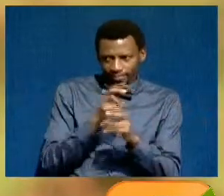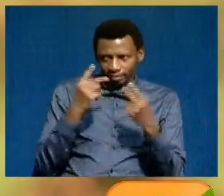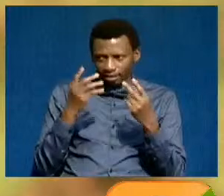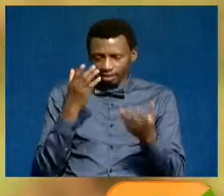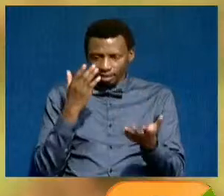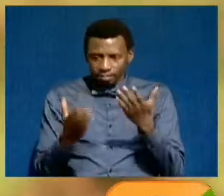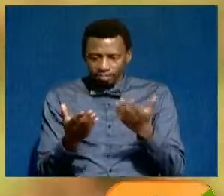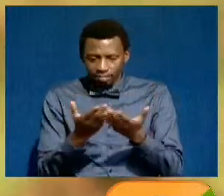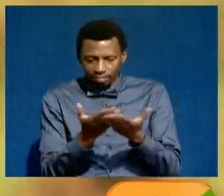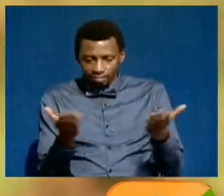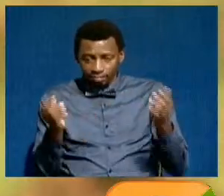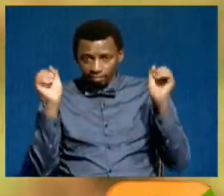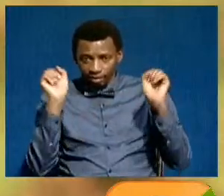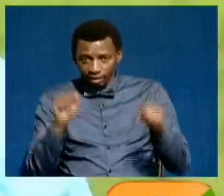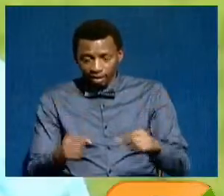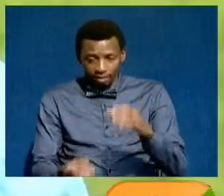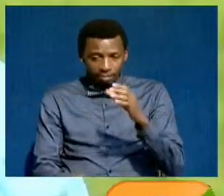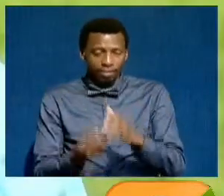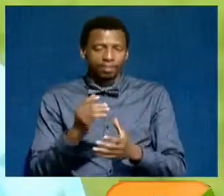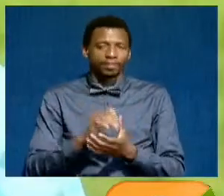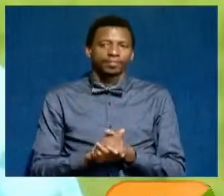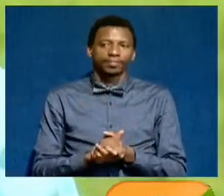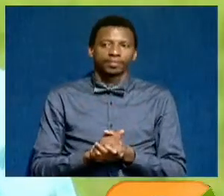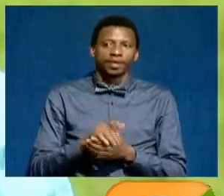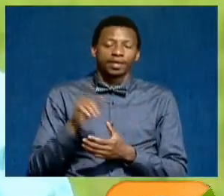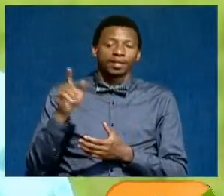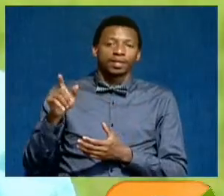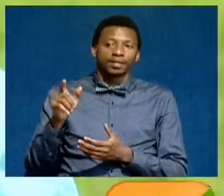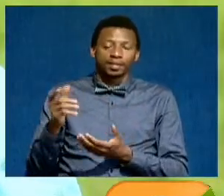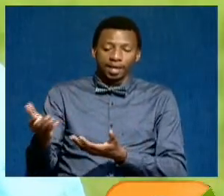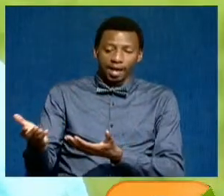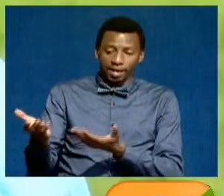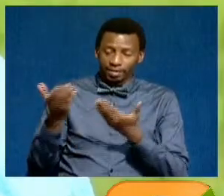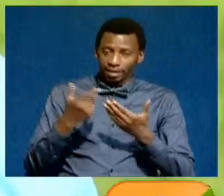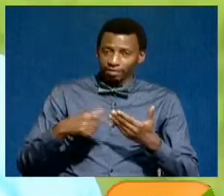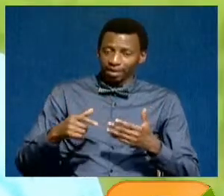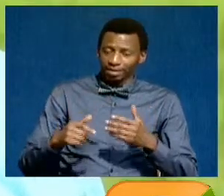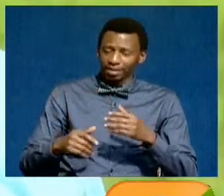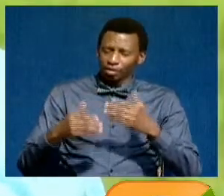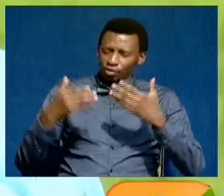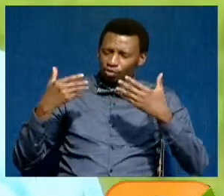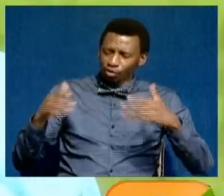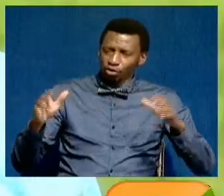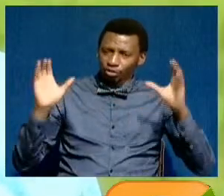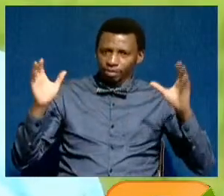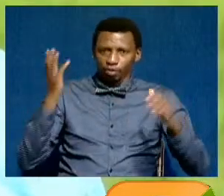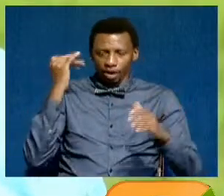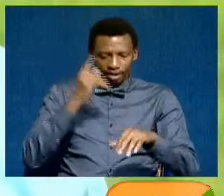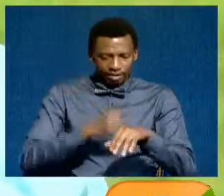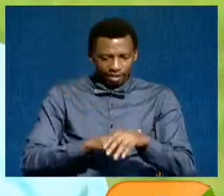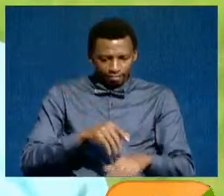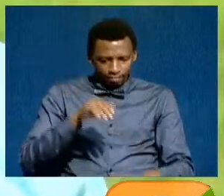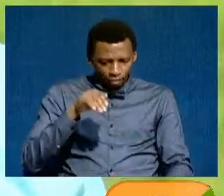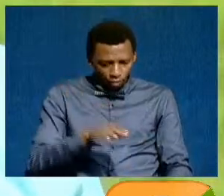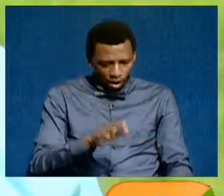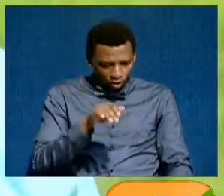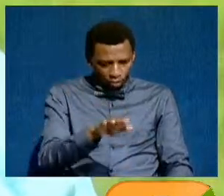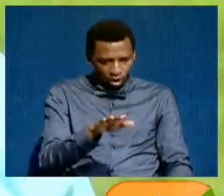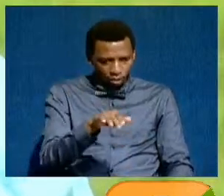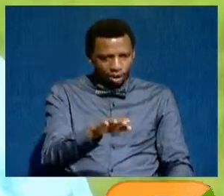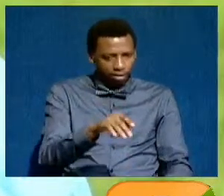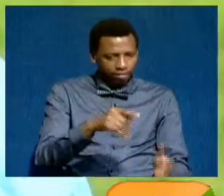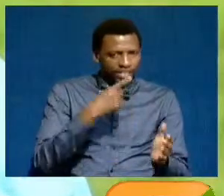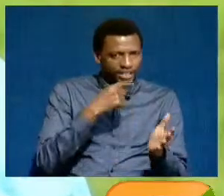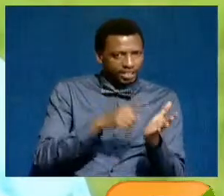probably they have that potential of creating. Mesa tuletea sara kumbwa sana, juu yenye hata ukipanda inakura yote, na